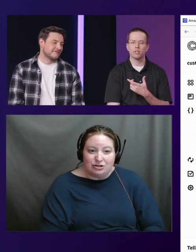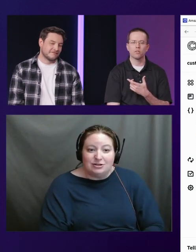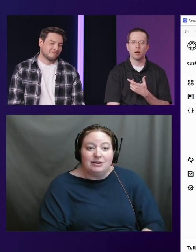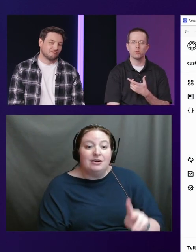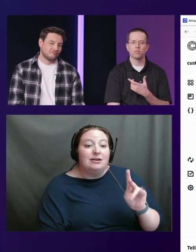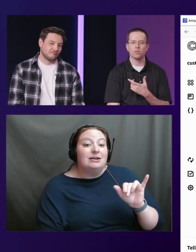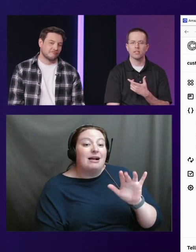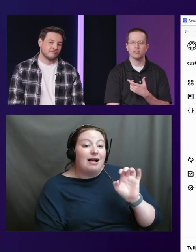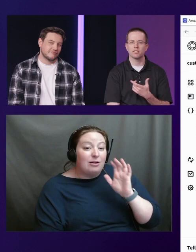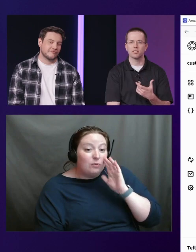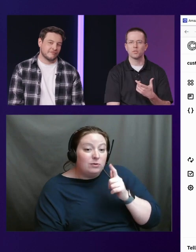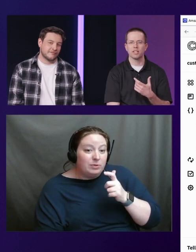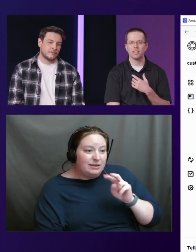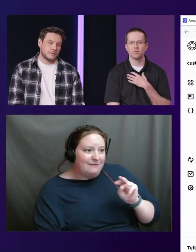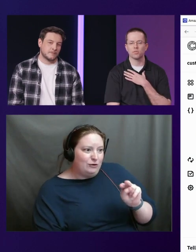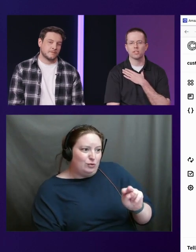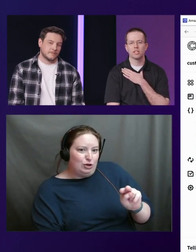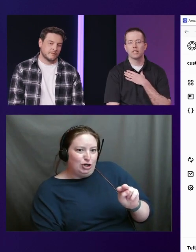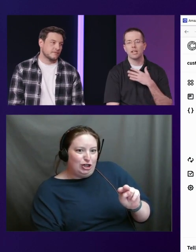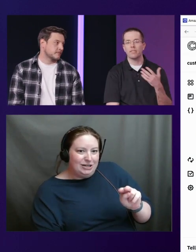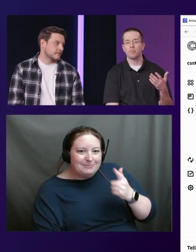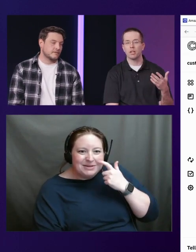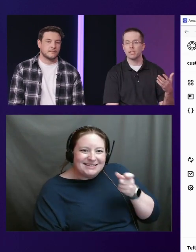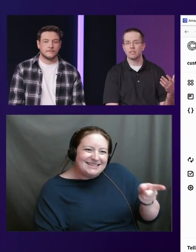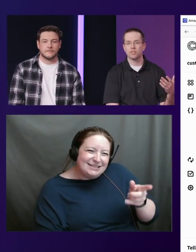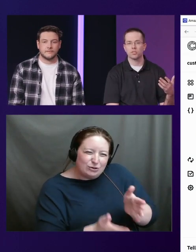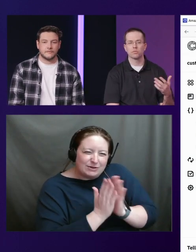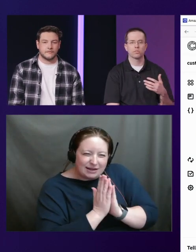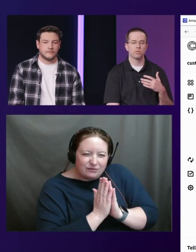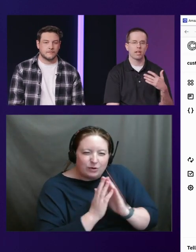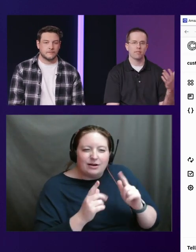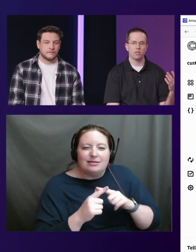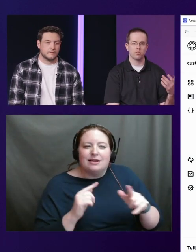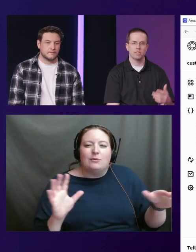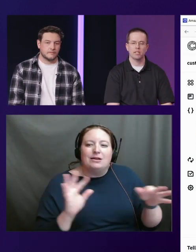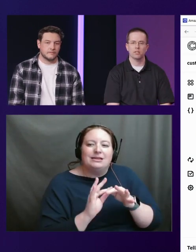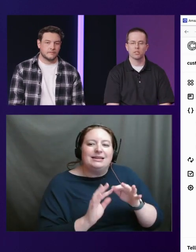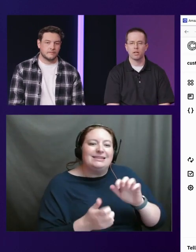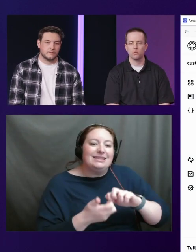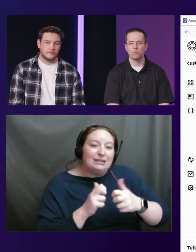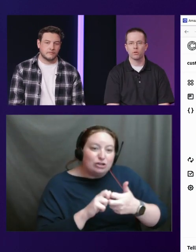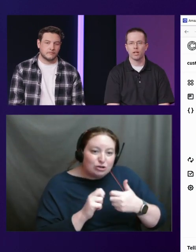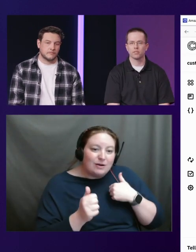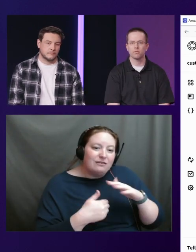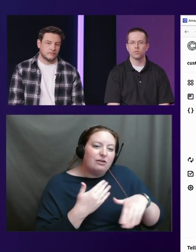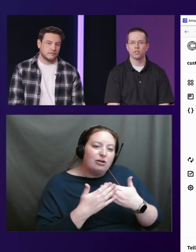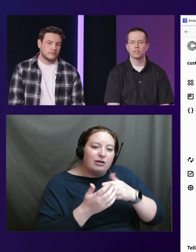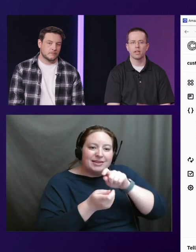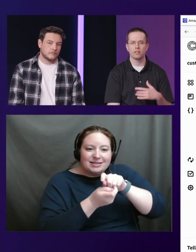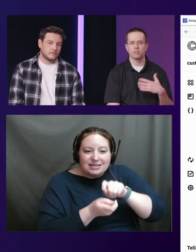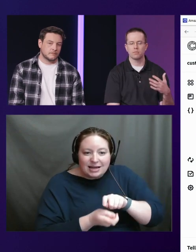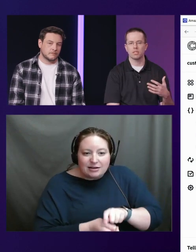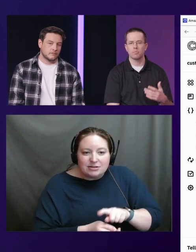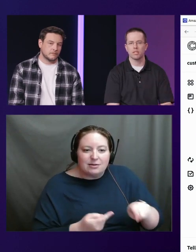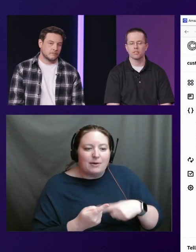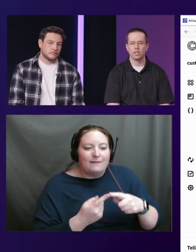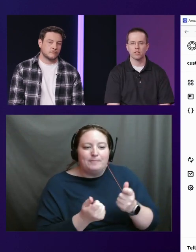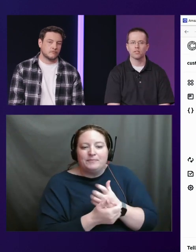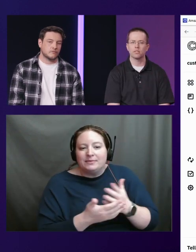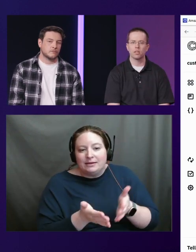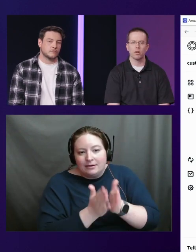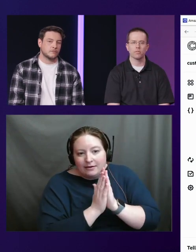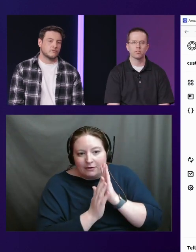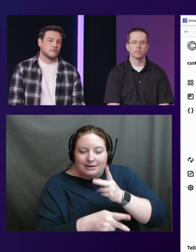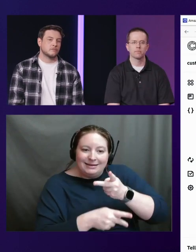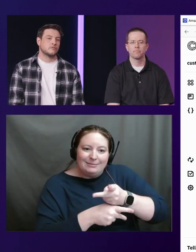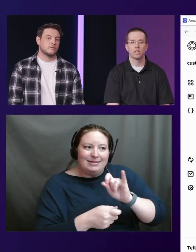reviewer here for my pull request, since he's the one that asked for it. And then I'm going to link the issue so that I have all the details about what we were asking for and keeping that chain of